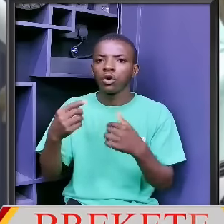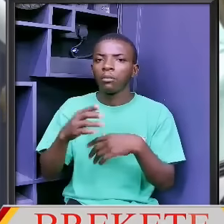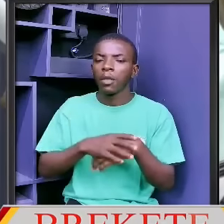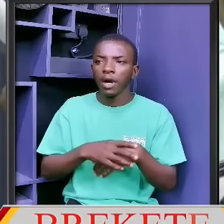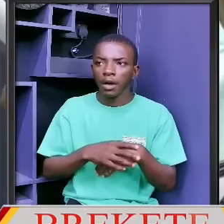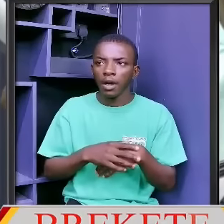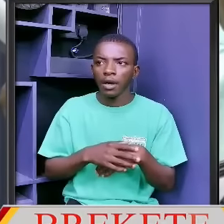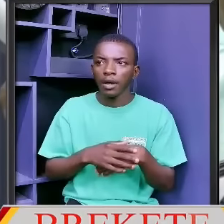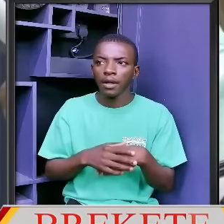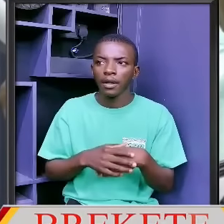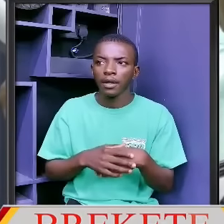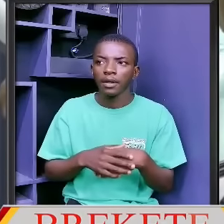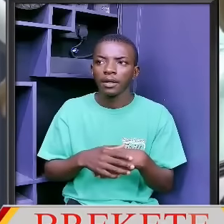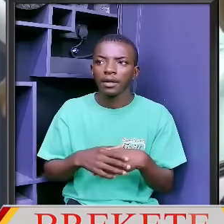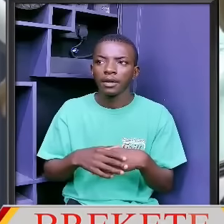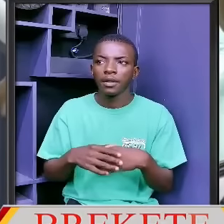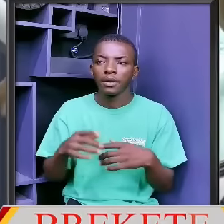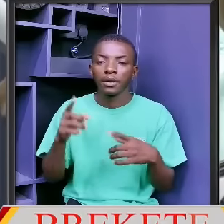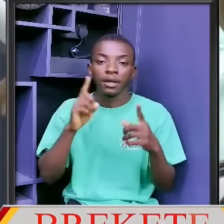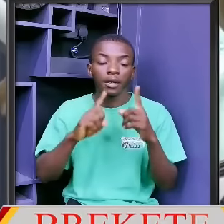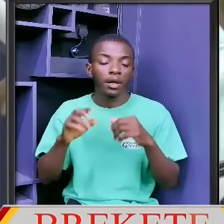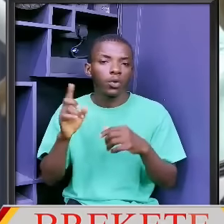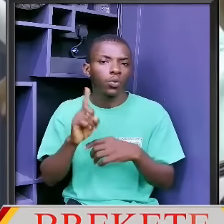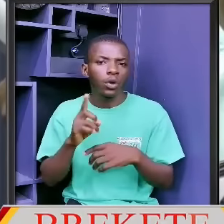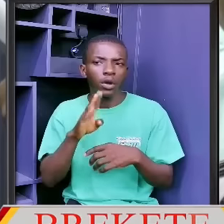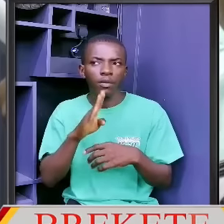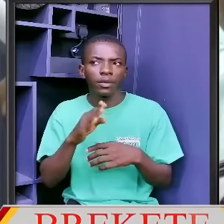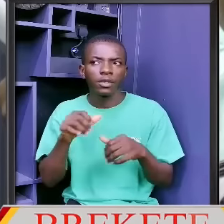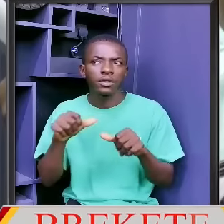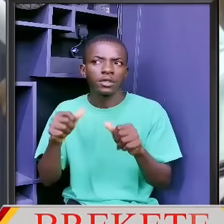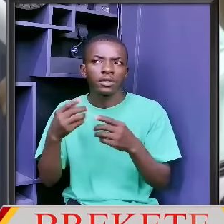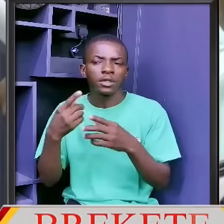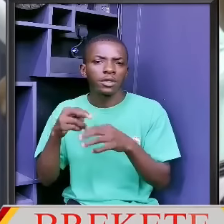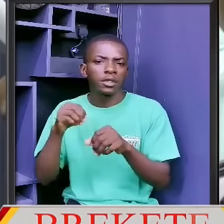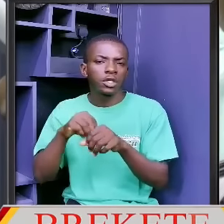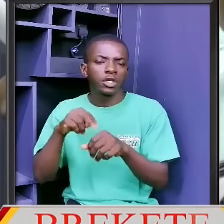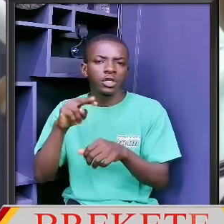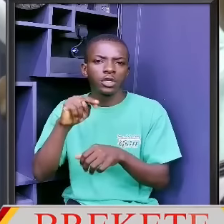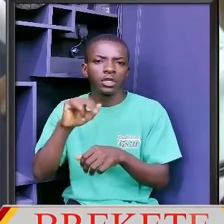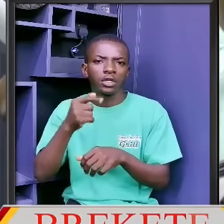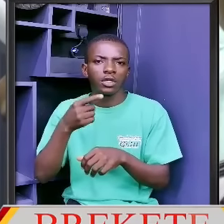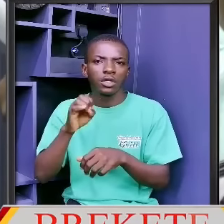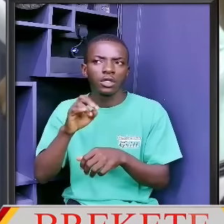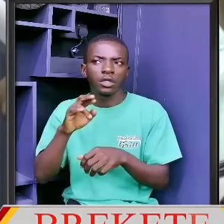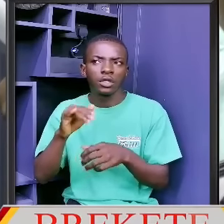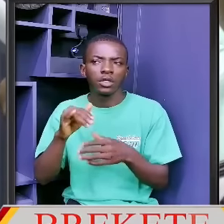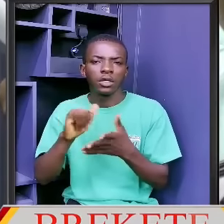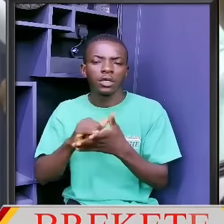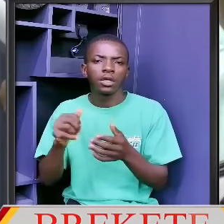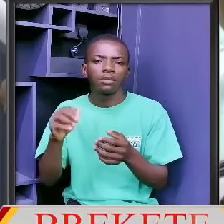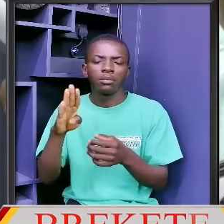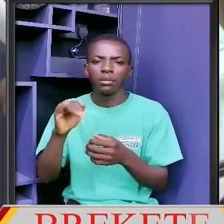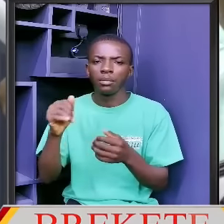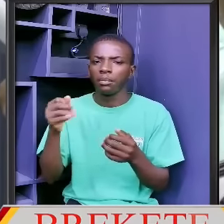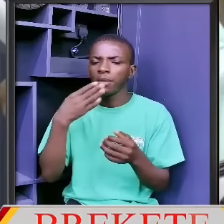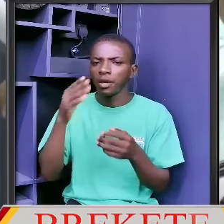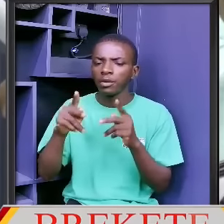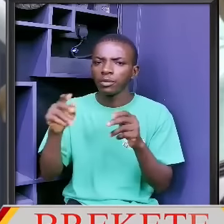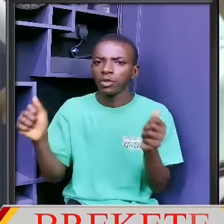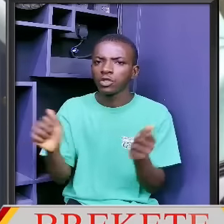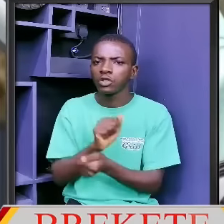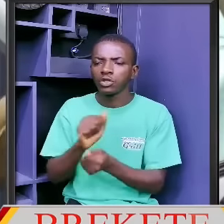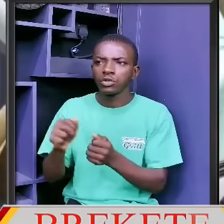come back? He can't come back. They cry, say, where in the in they stay for Niger? Say, bandit don't destroy their